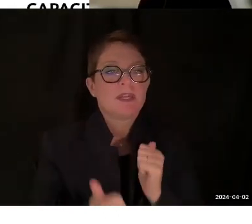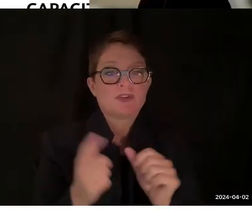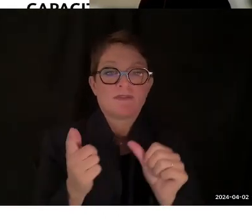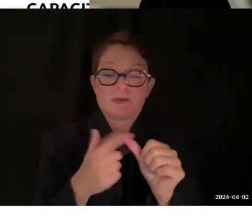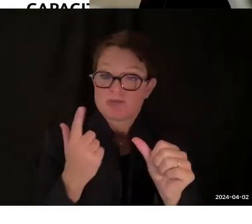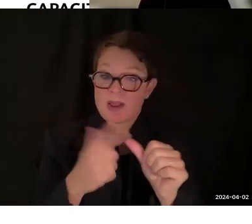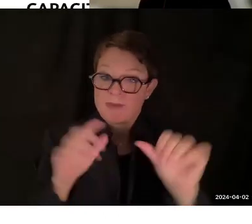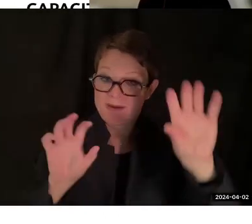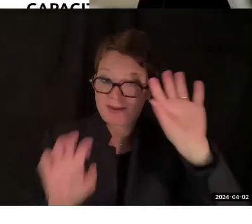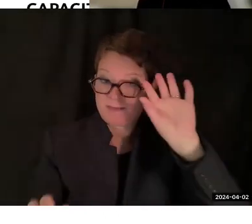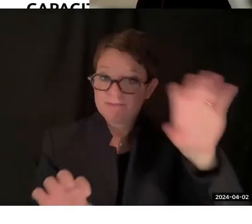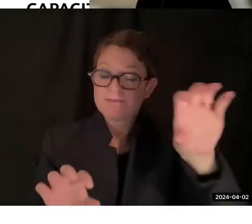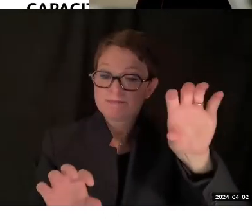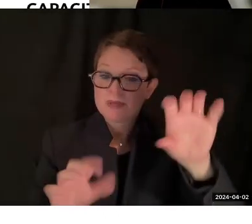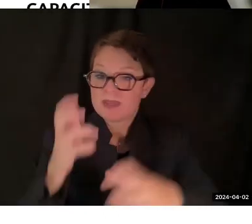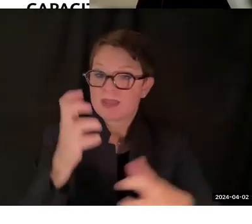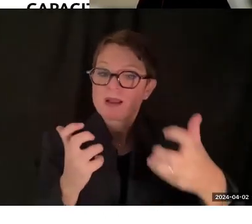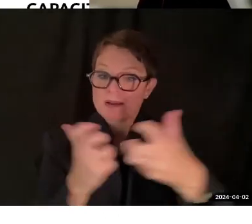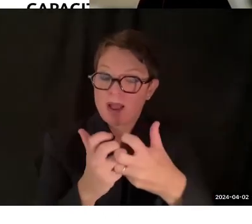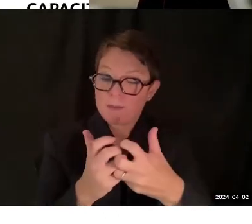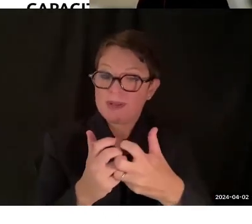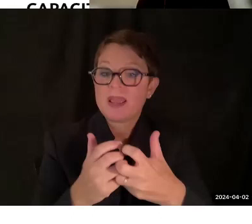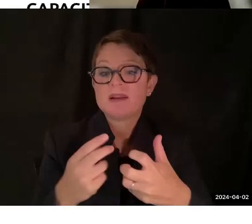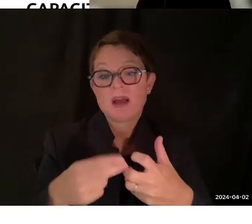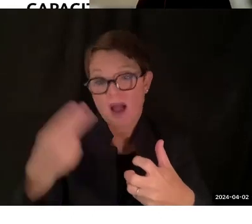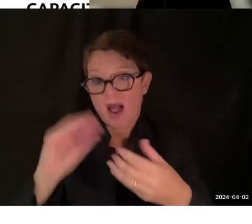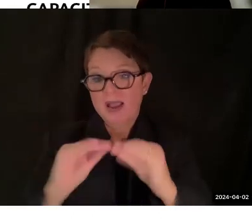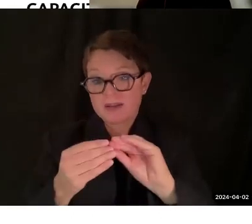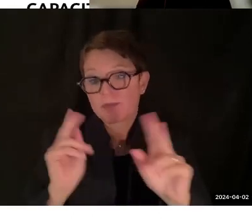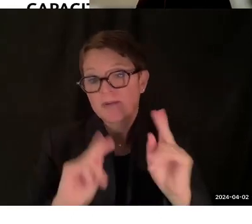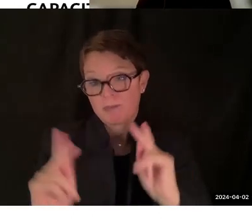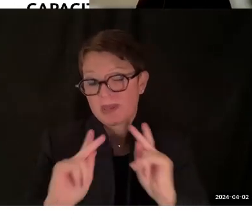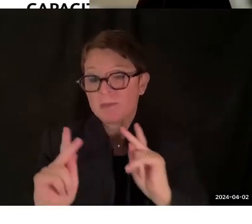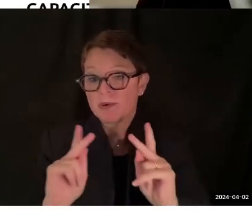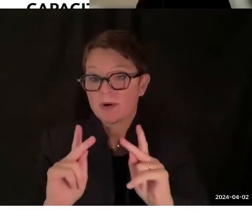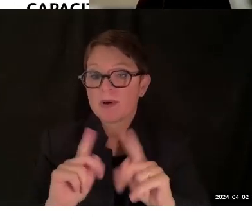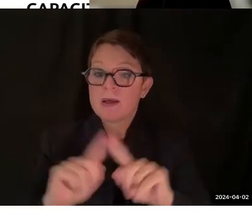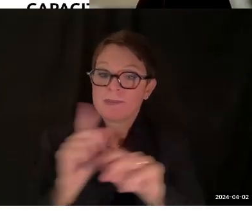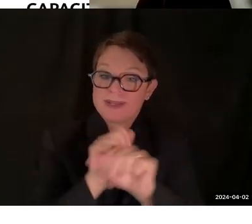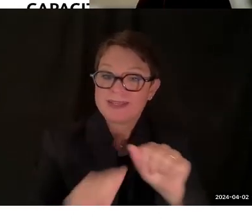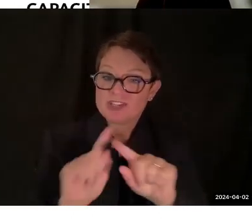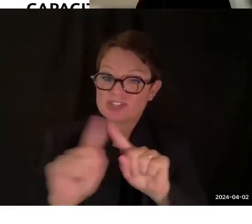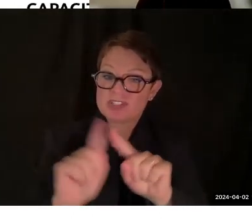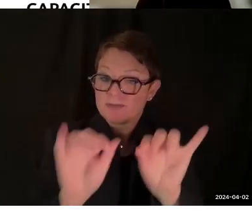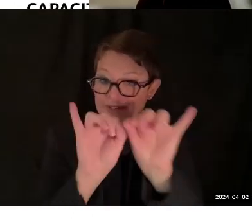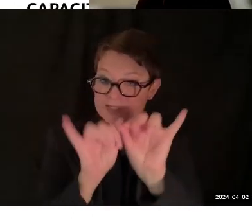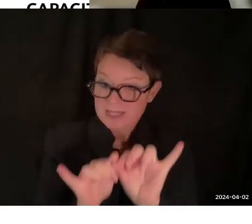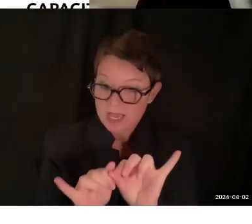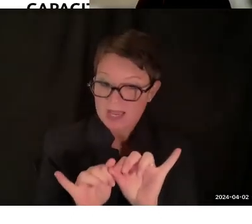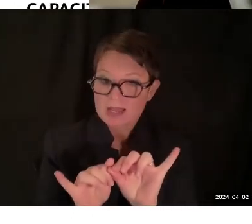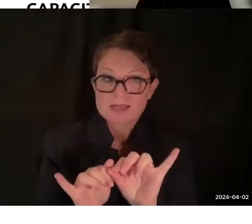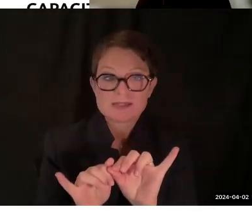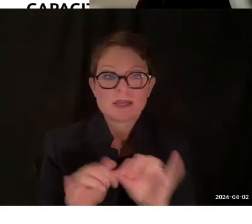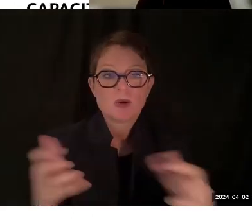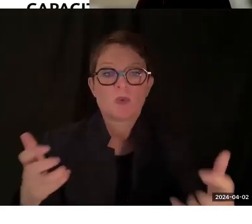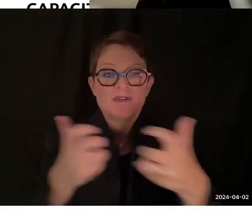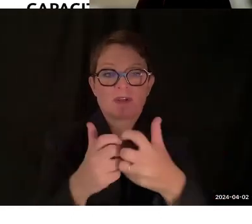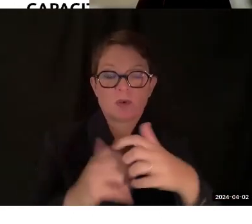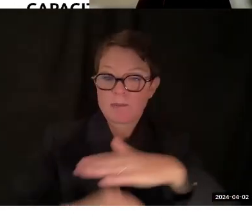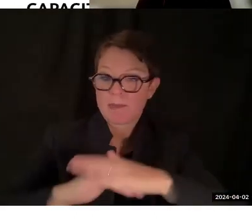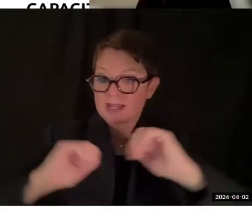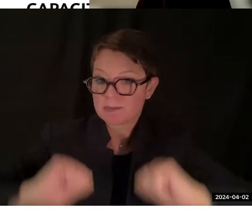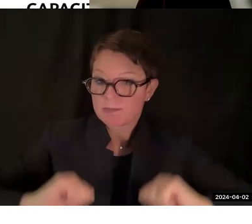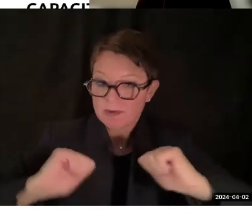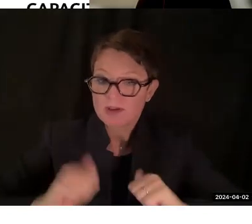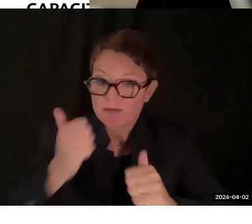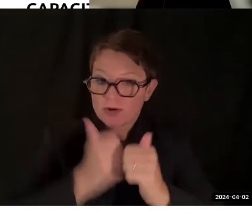queuing zones can accommodate a significant amount of pedestrians, while each differ in size. We have included maximum capacities for